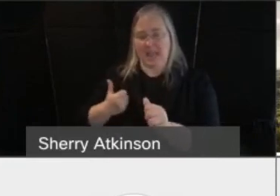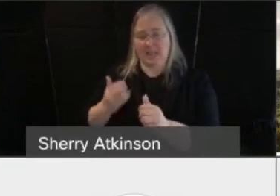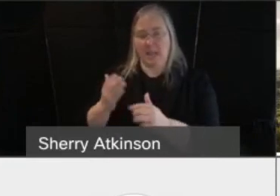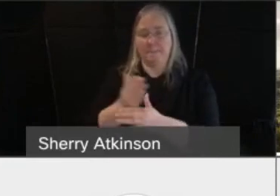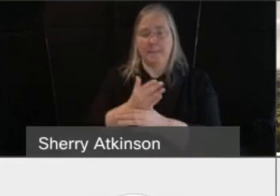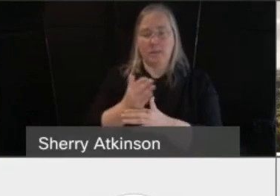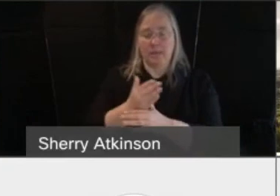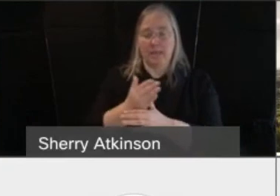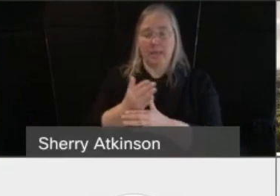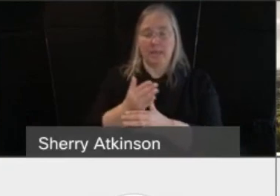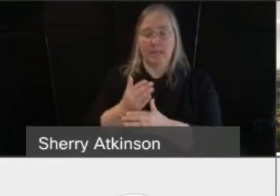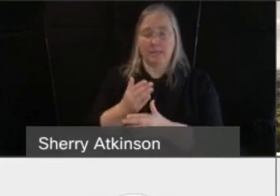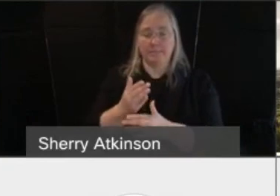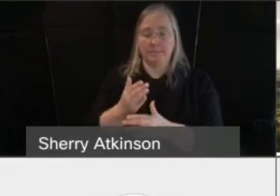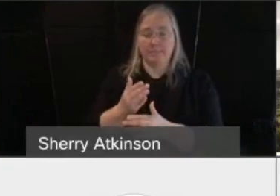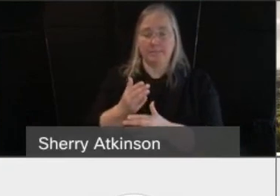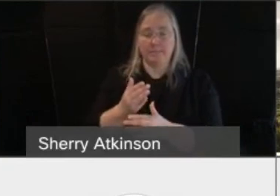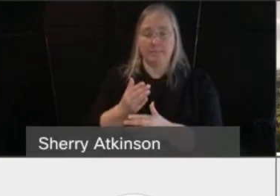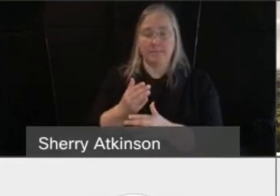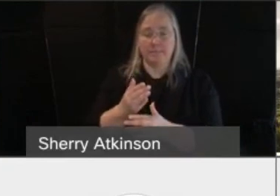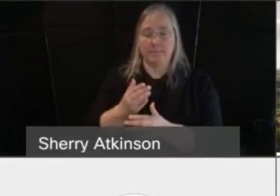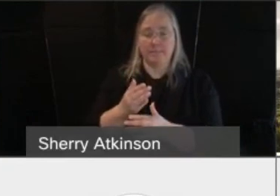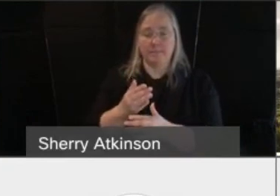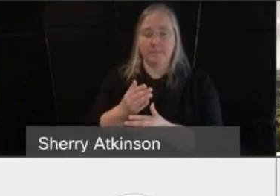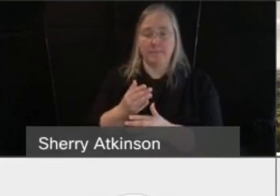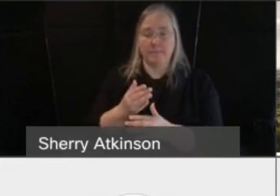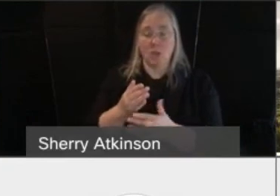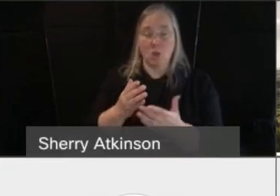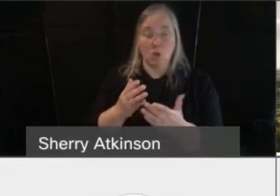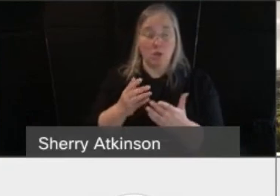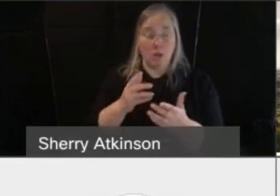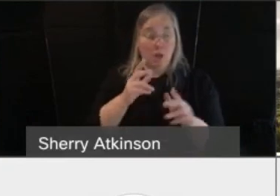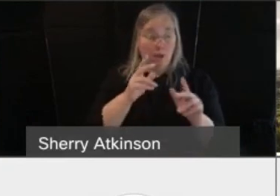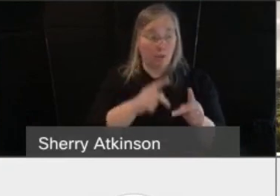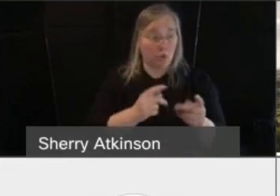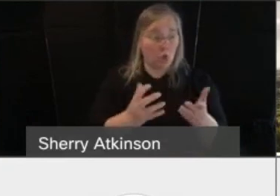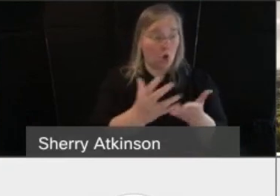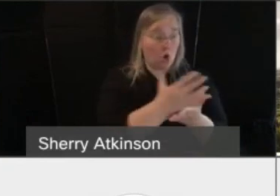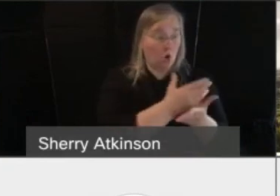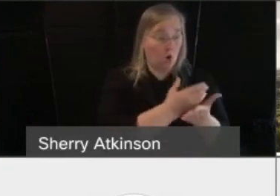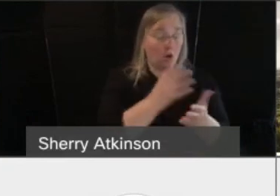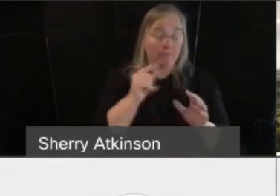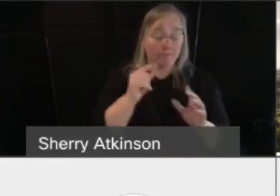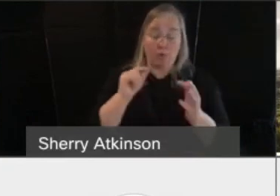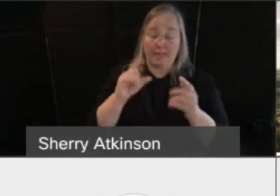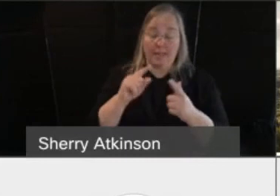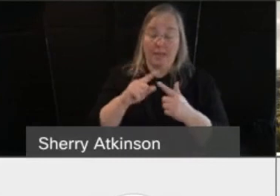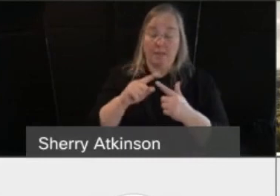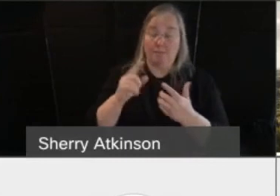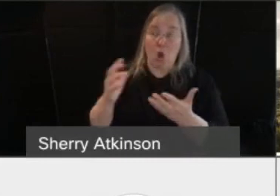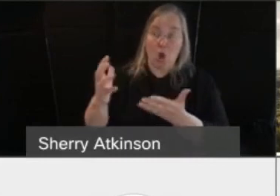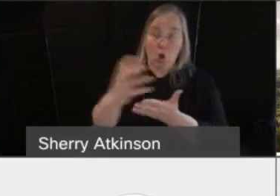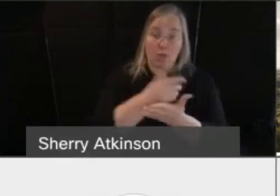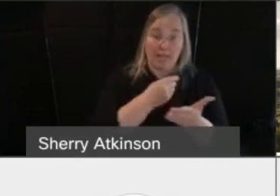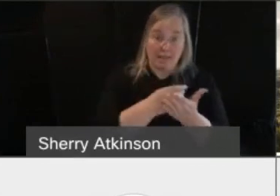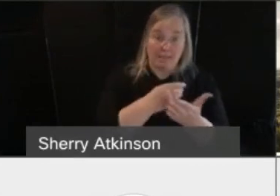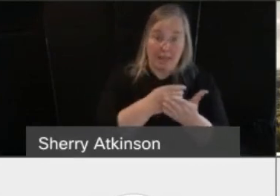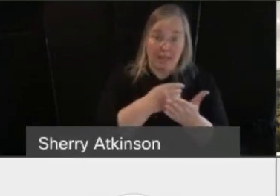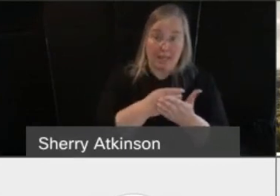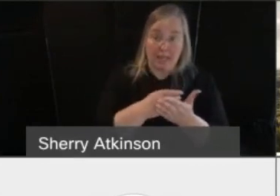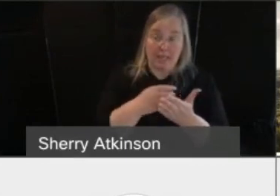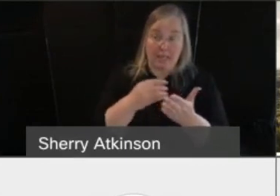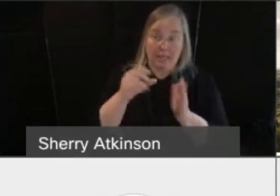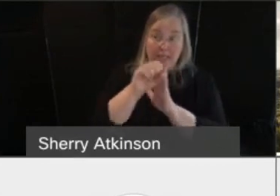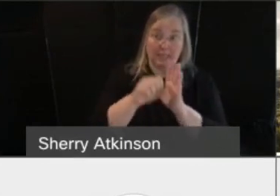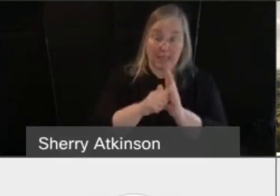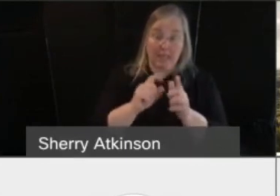the collection and the earning and disbursement of that money to the county. So as I said